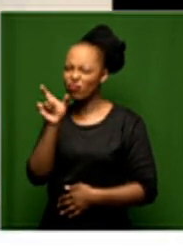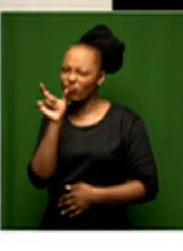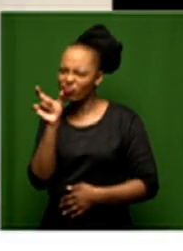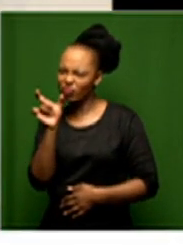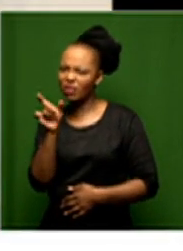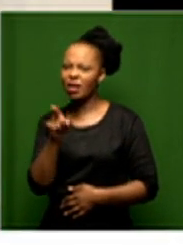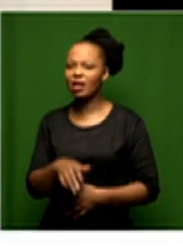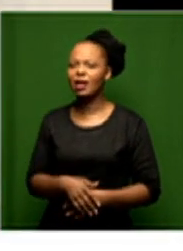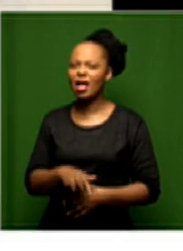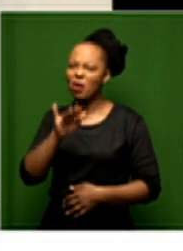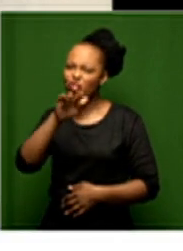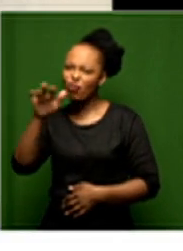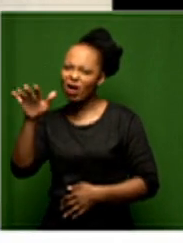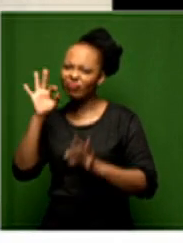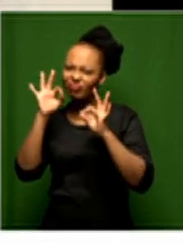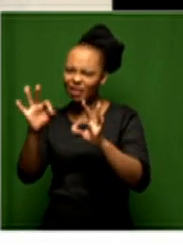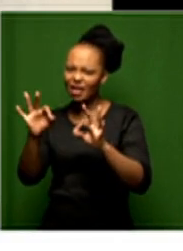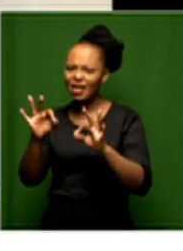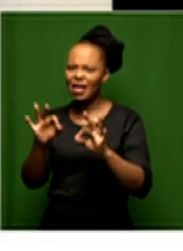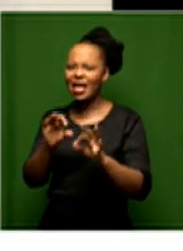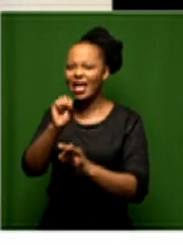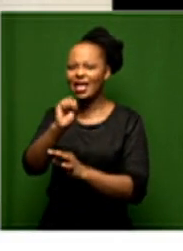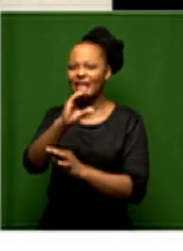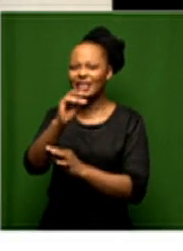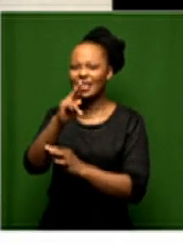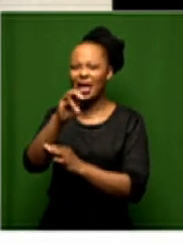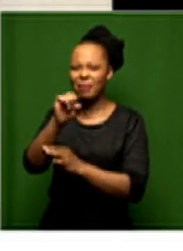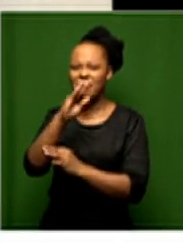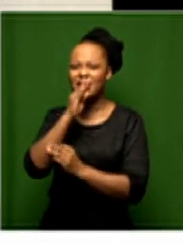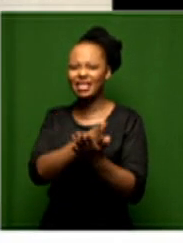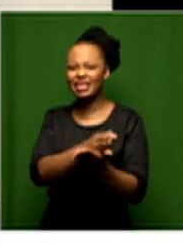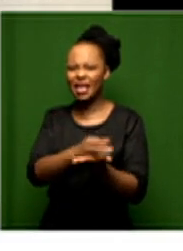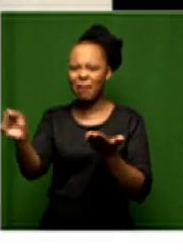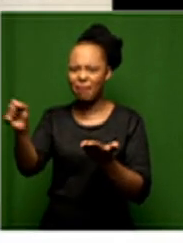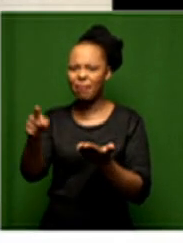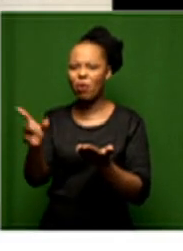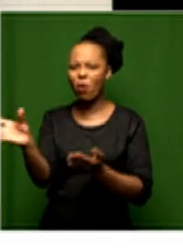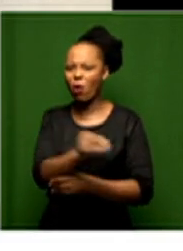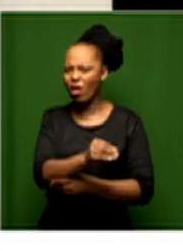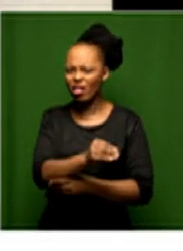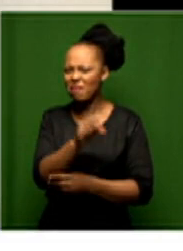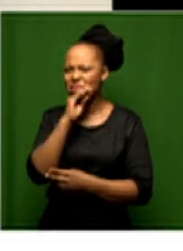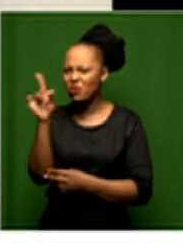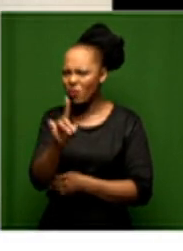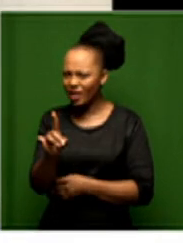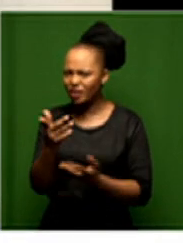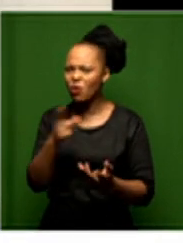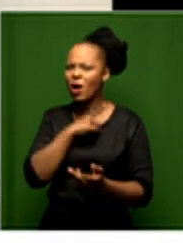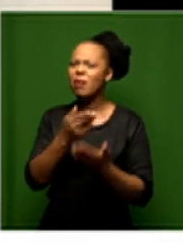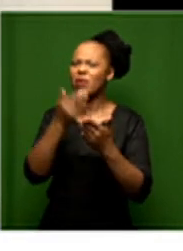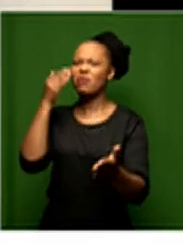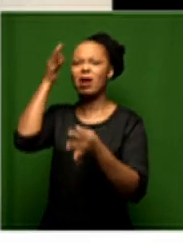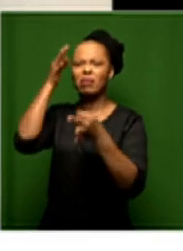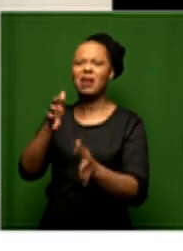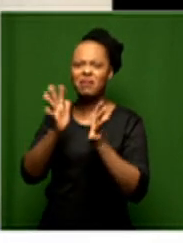Let's understand what is meant by scrapping all of these taxis, because it has been tried again. But then, of course, what happens is they go